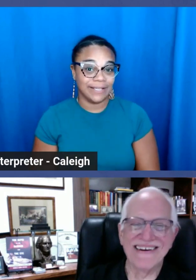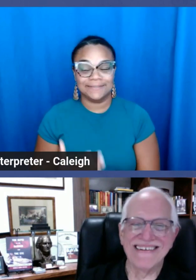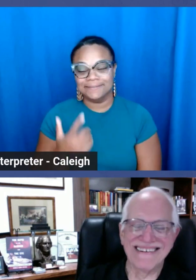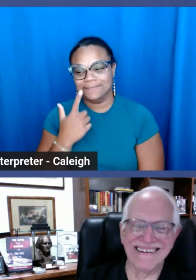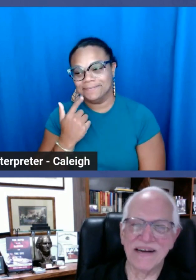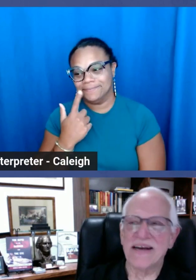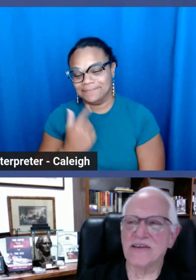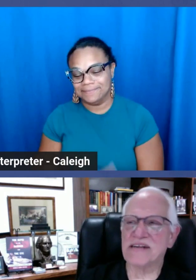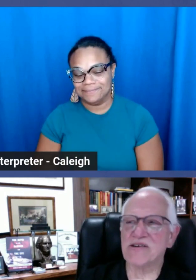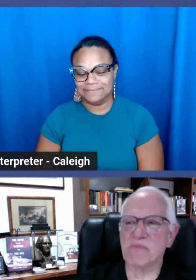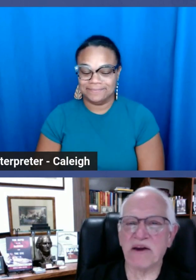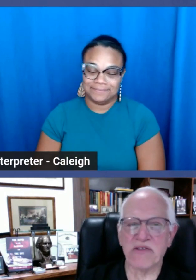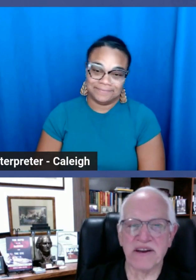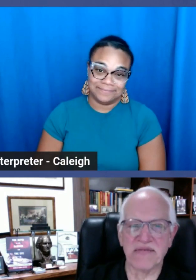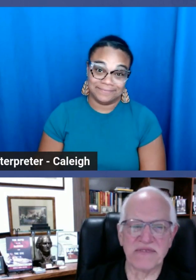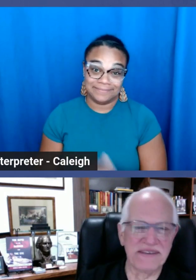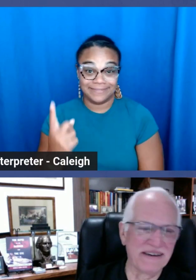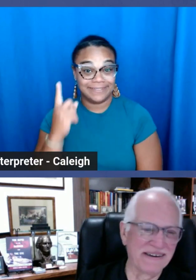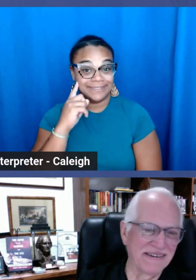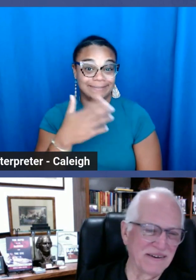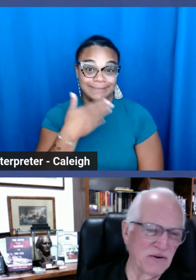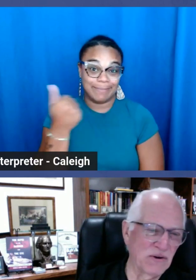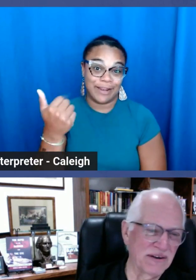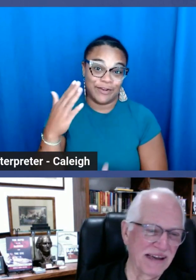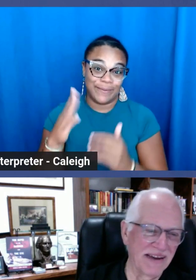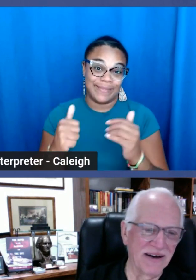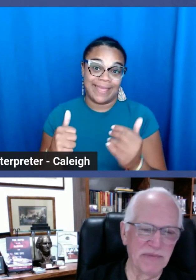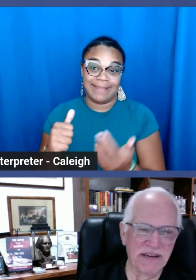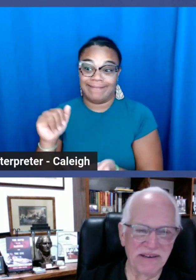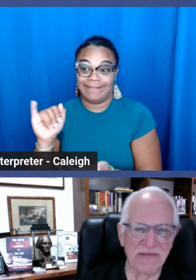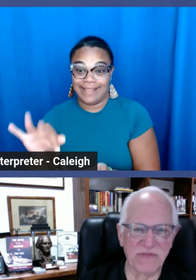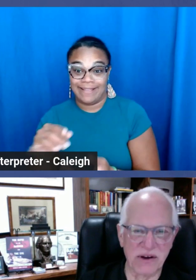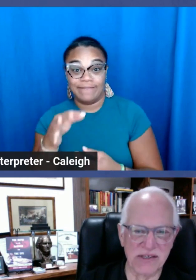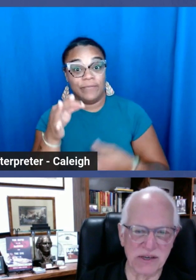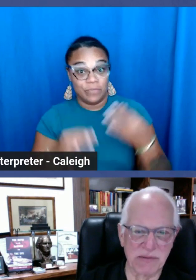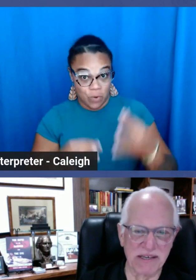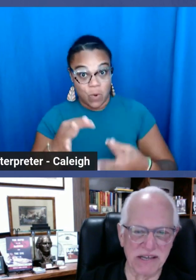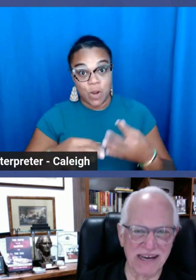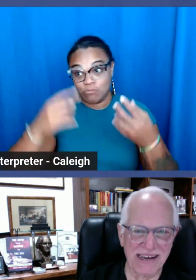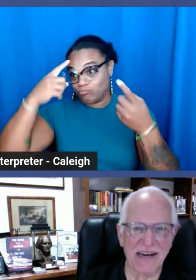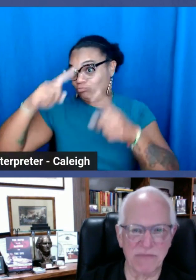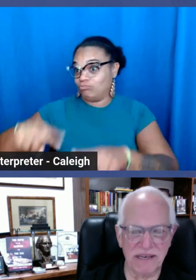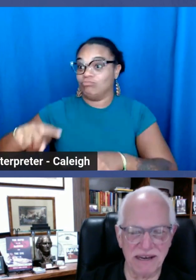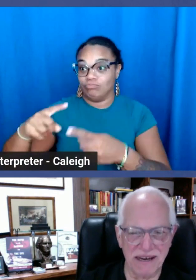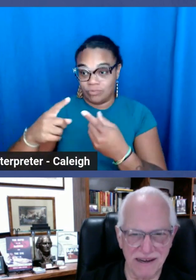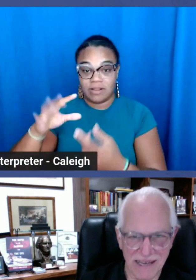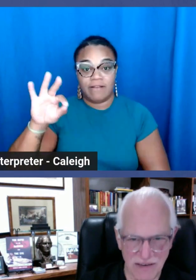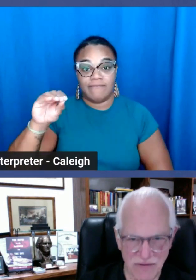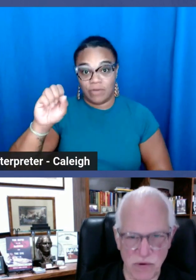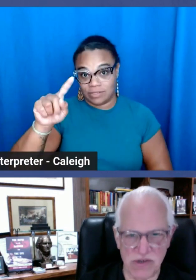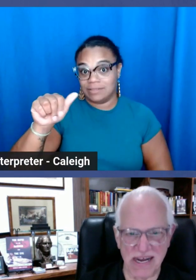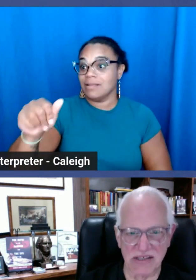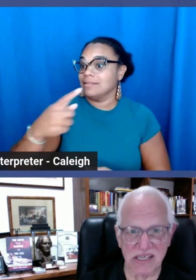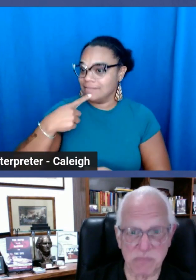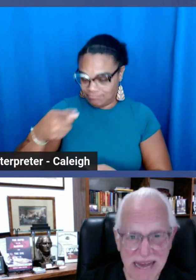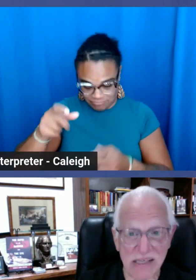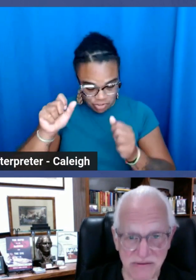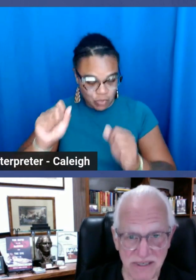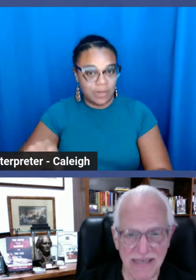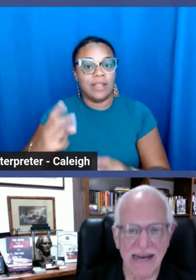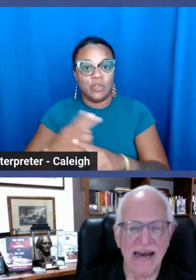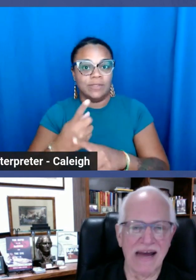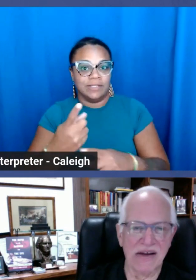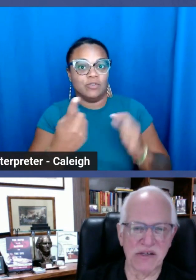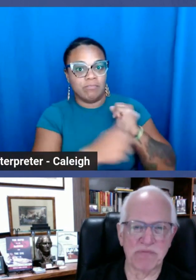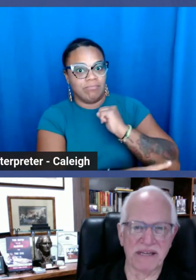Well, it sounds better than if the court had upheld FOSTA by saying it can be enforced as